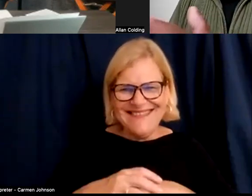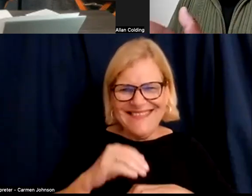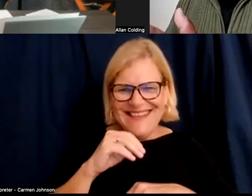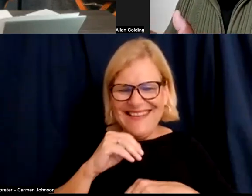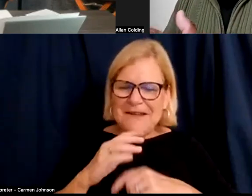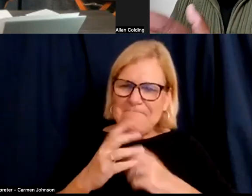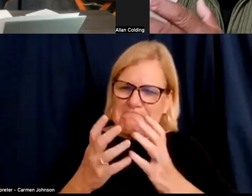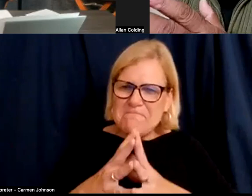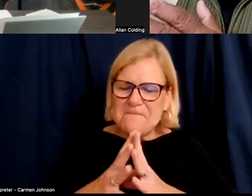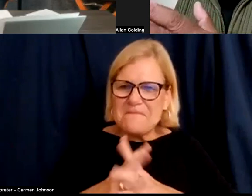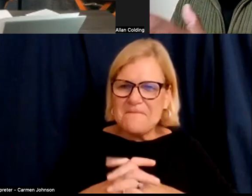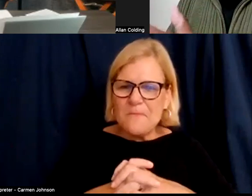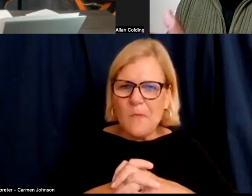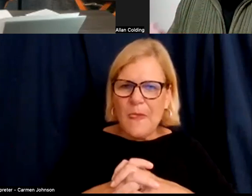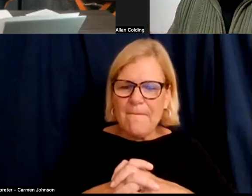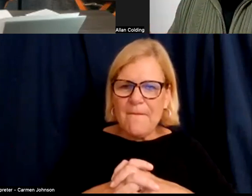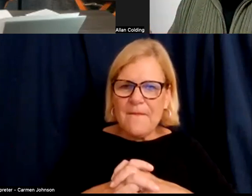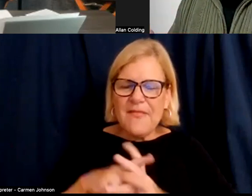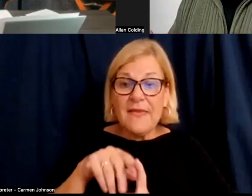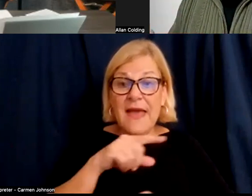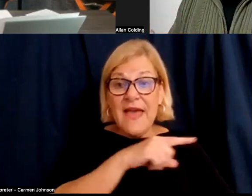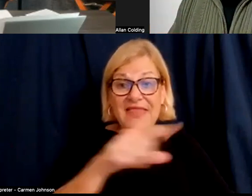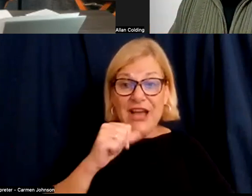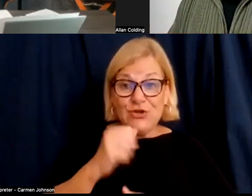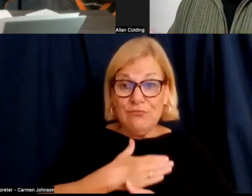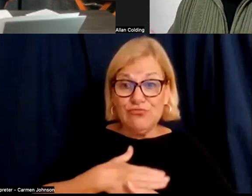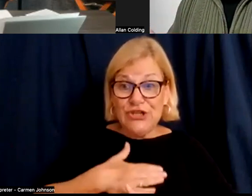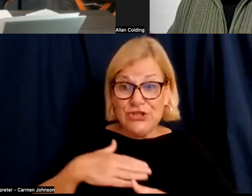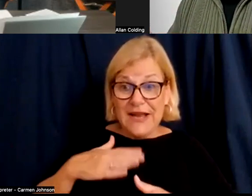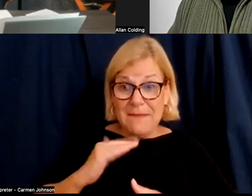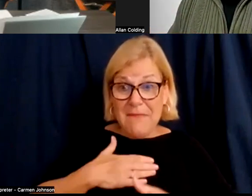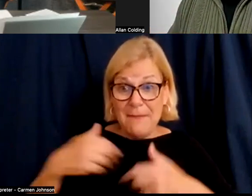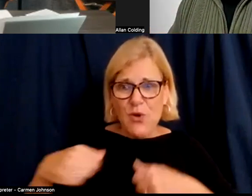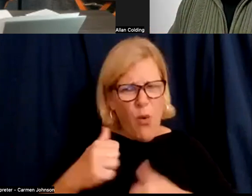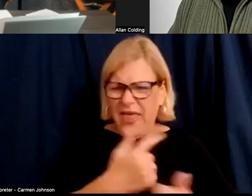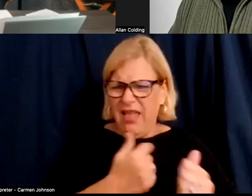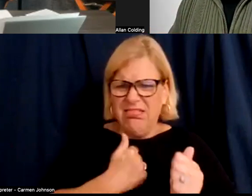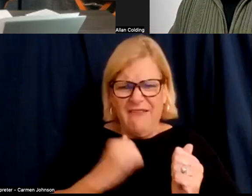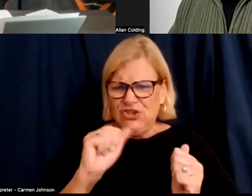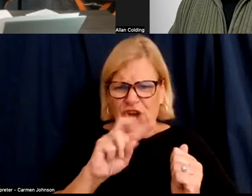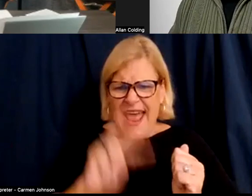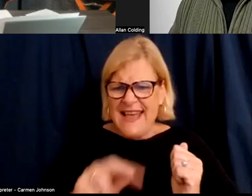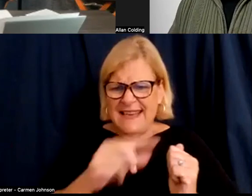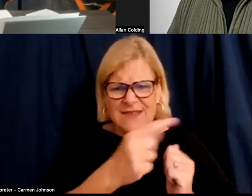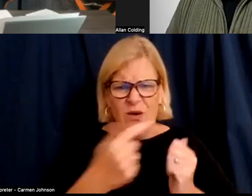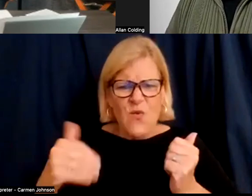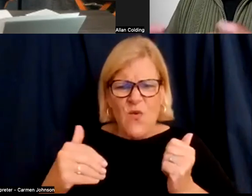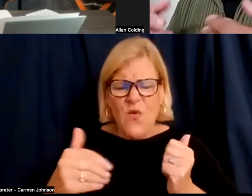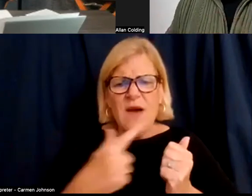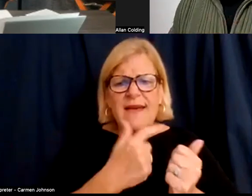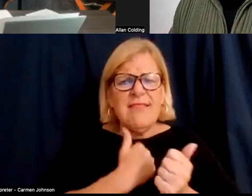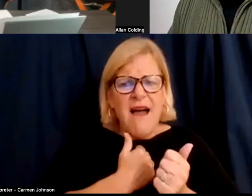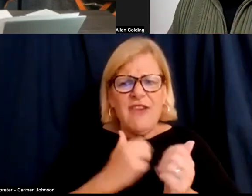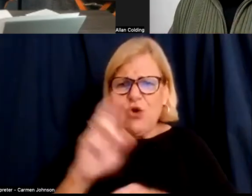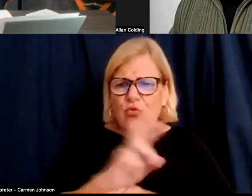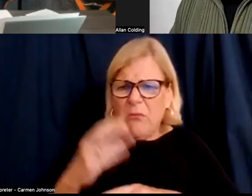that they don't appreciate what the music is, because they love jazz music. Okay, and they love